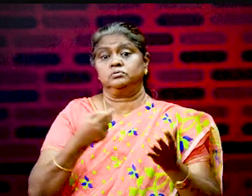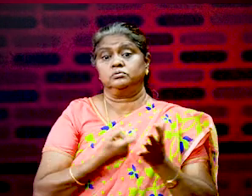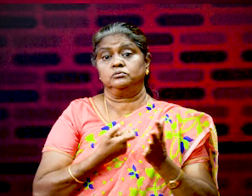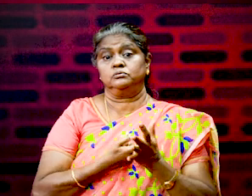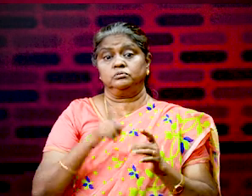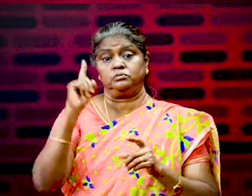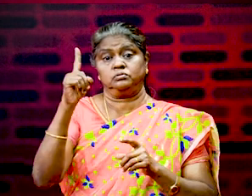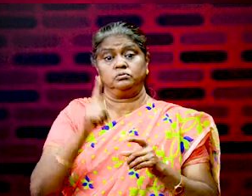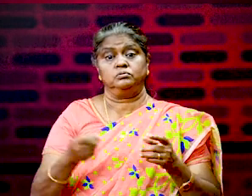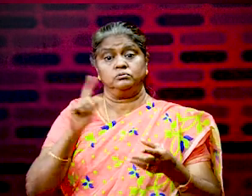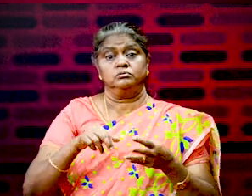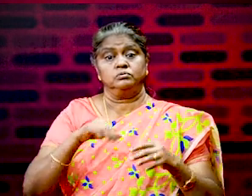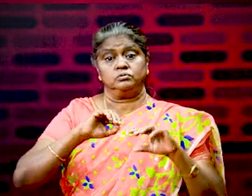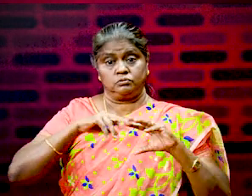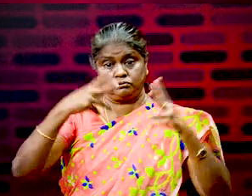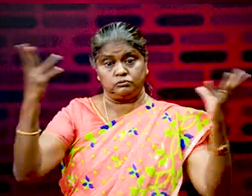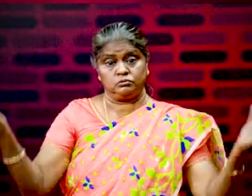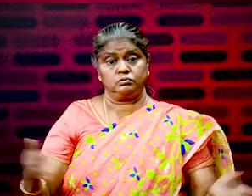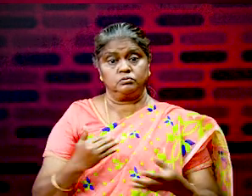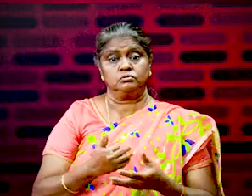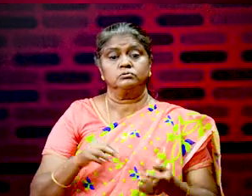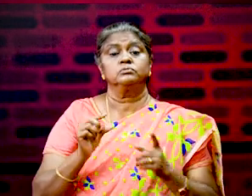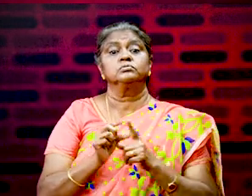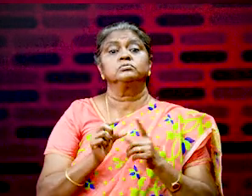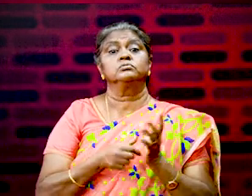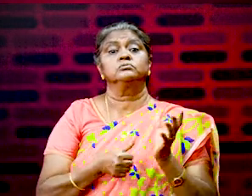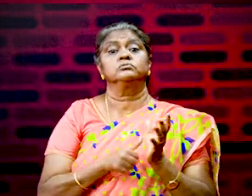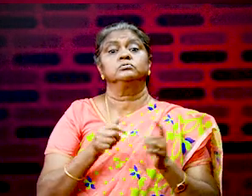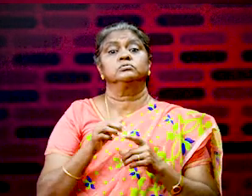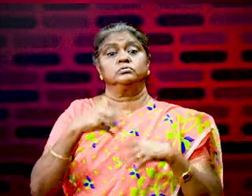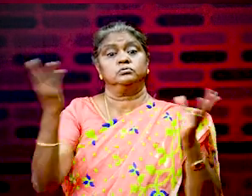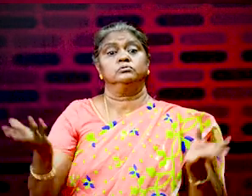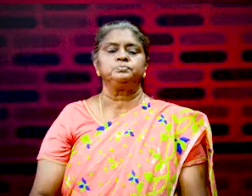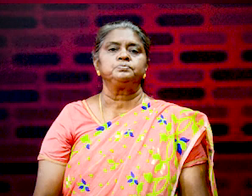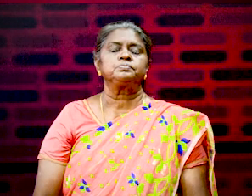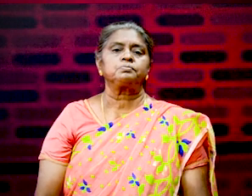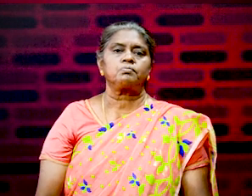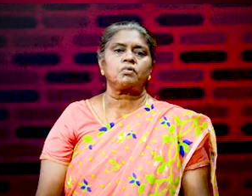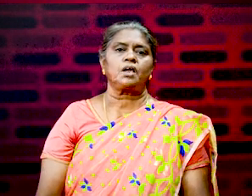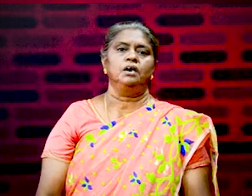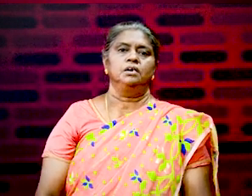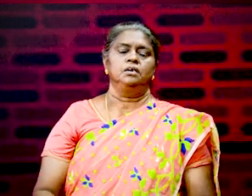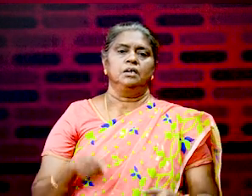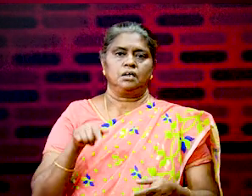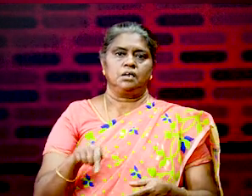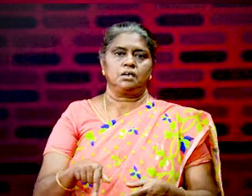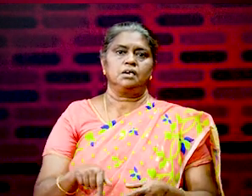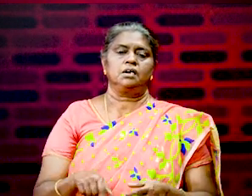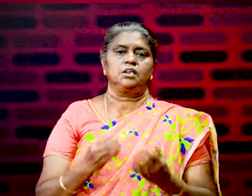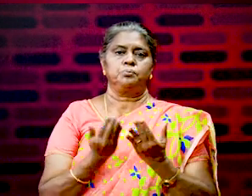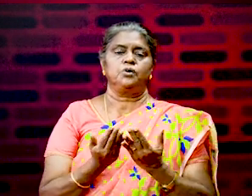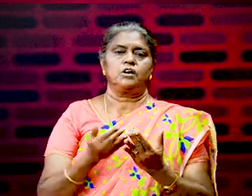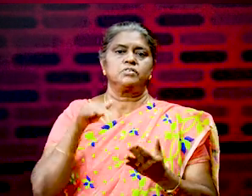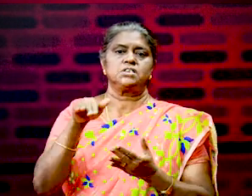Judah. Here, in the book of Zechariah, God promises that He would save the tent of Judah. What